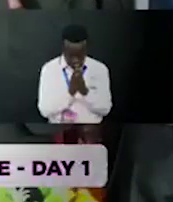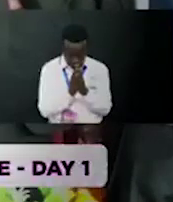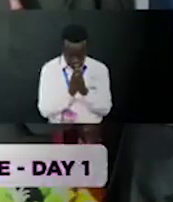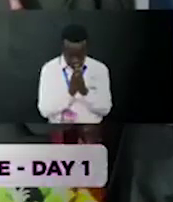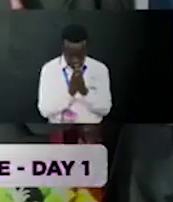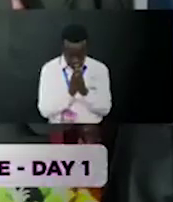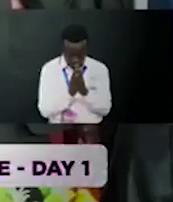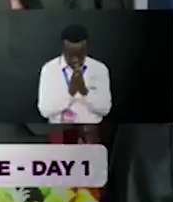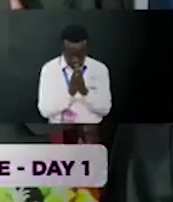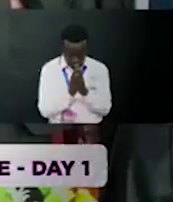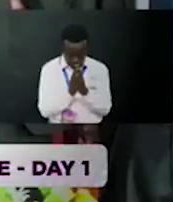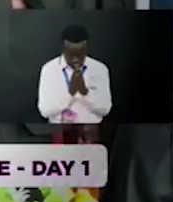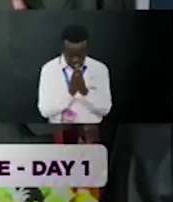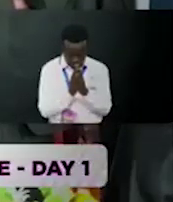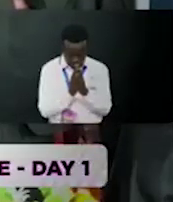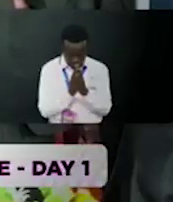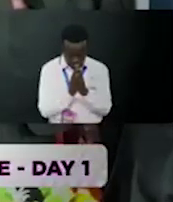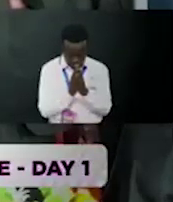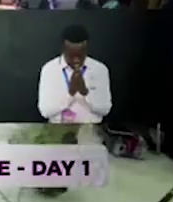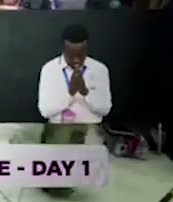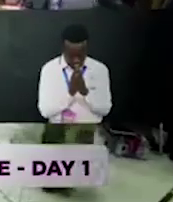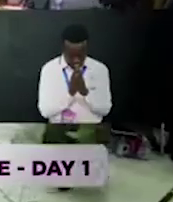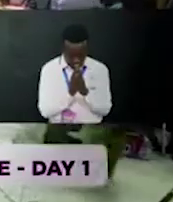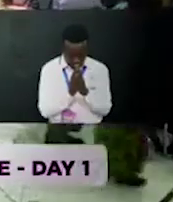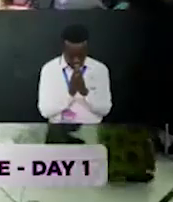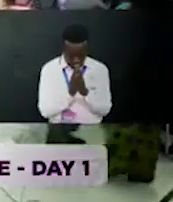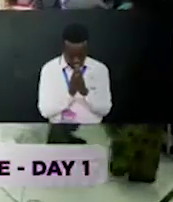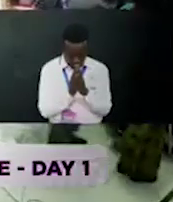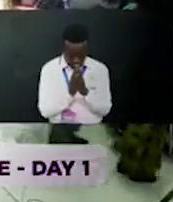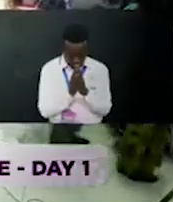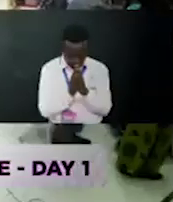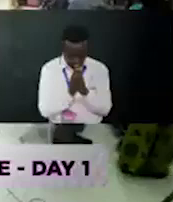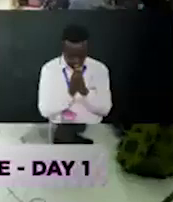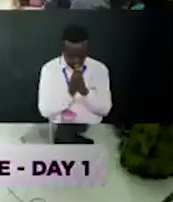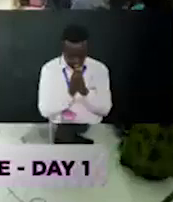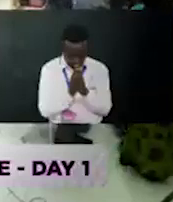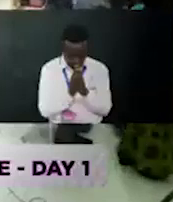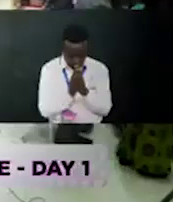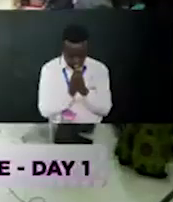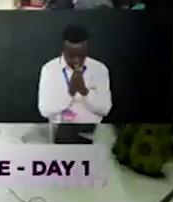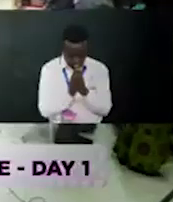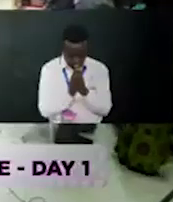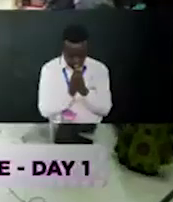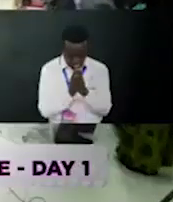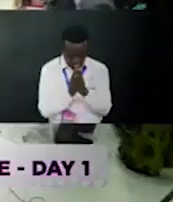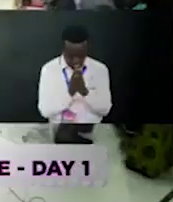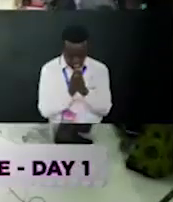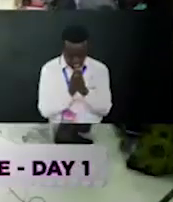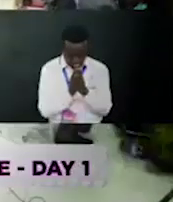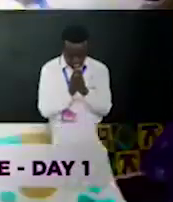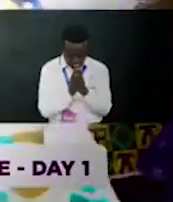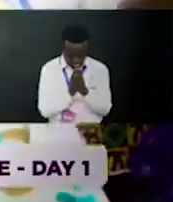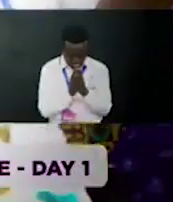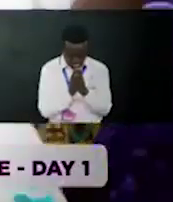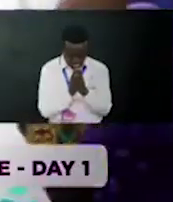Father, we worship you, Lord. We give you all the praise and honor. You see that on your throne, Father, you're Rian